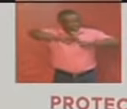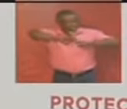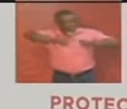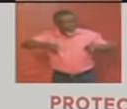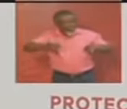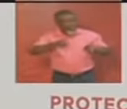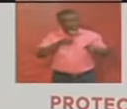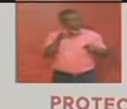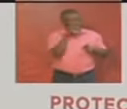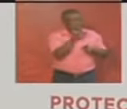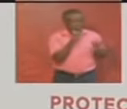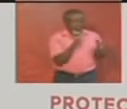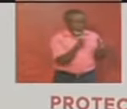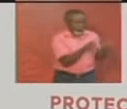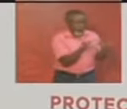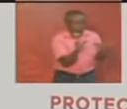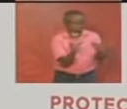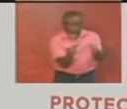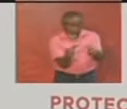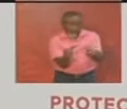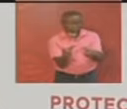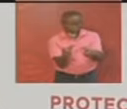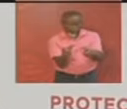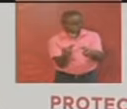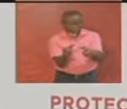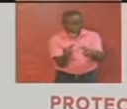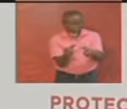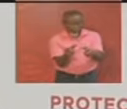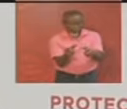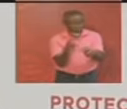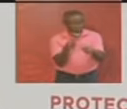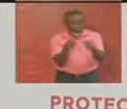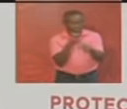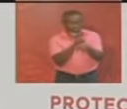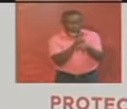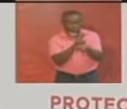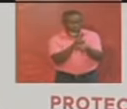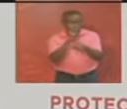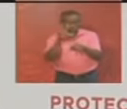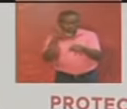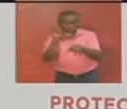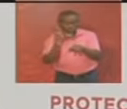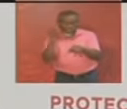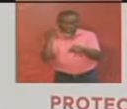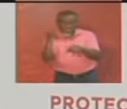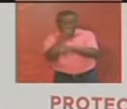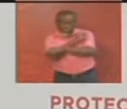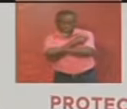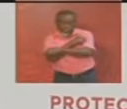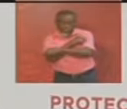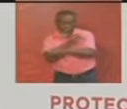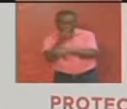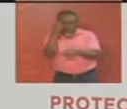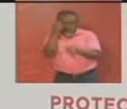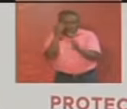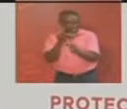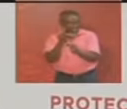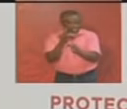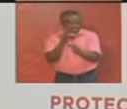sure if Mr. Bihari is conflating the 2% occupancy in the hospitals with the occupancy in the quarantine sites